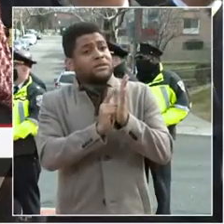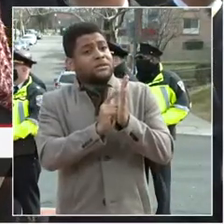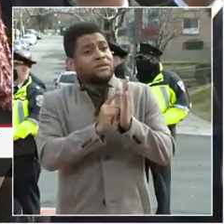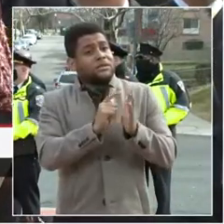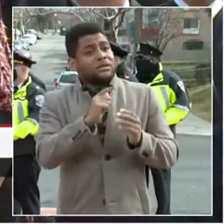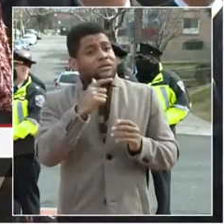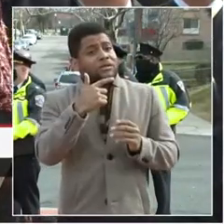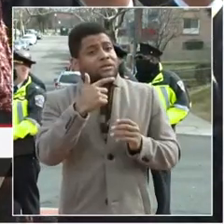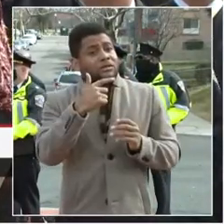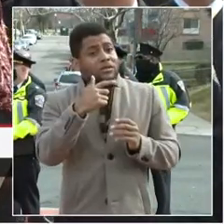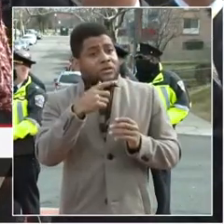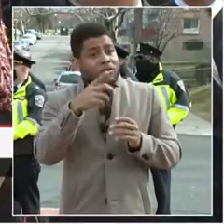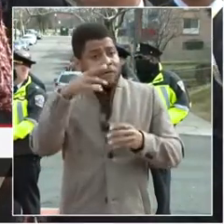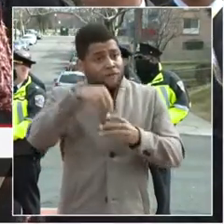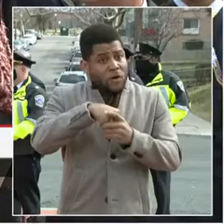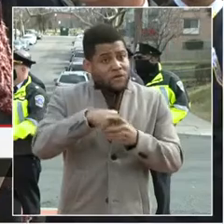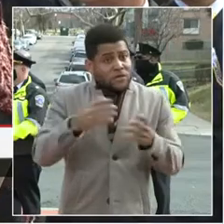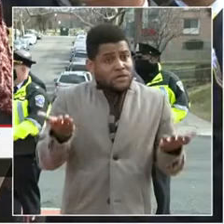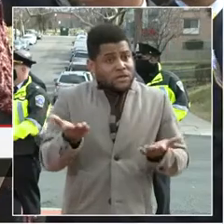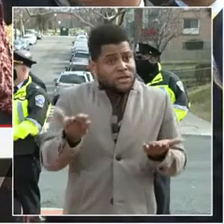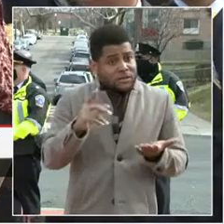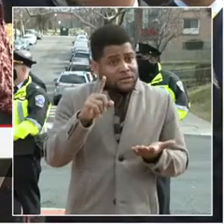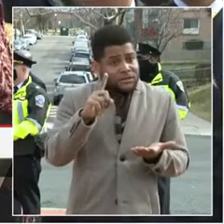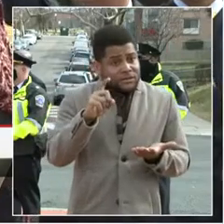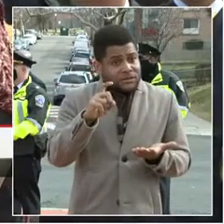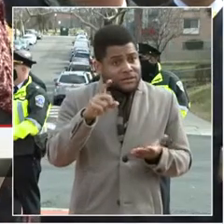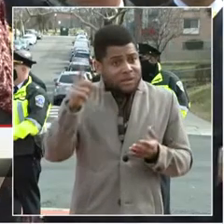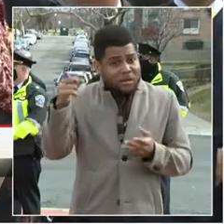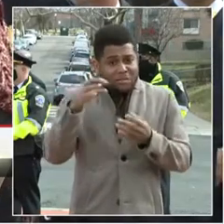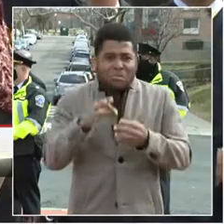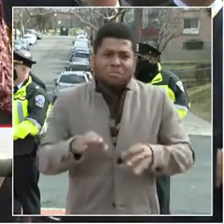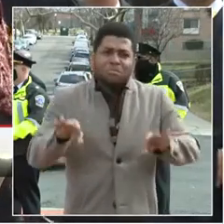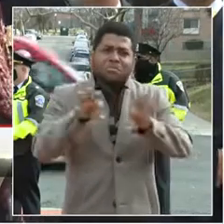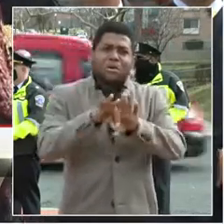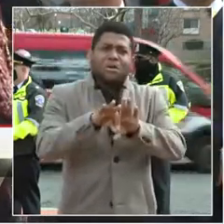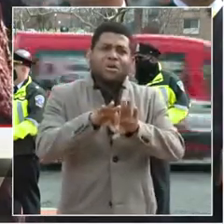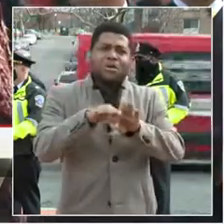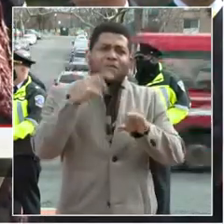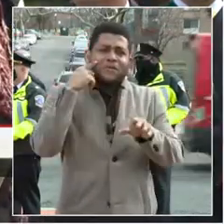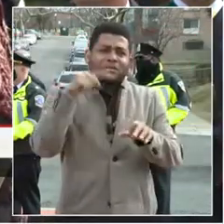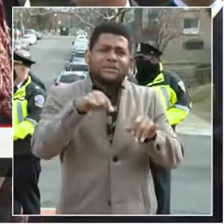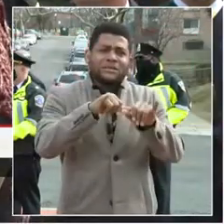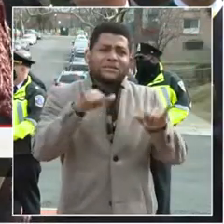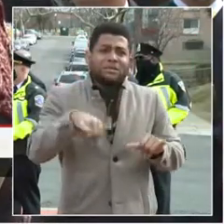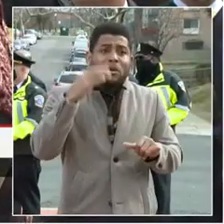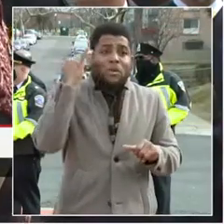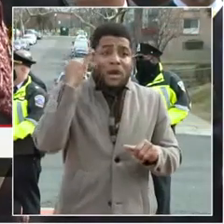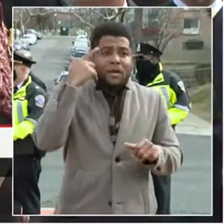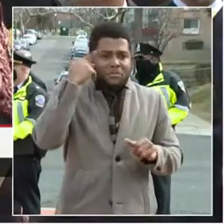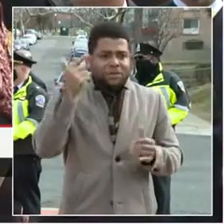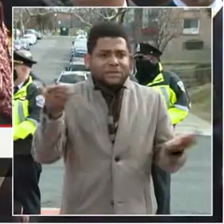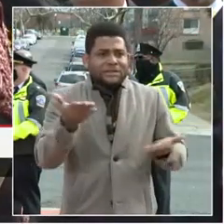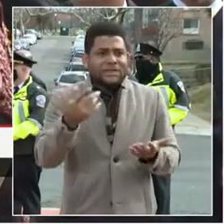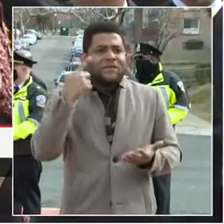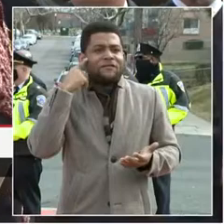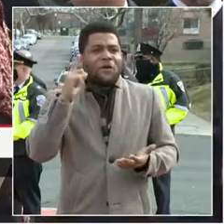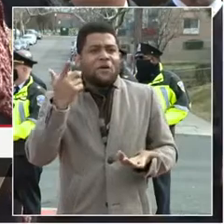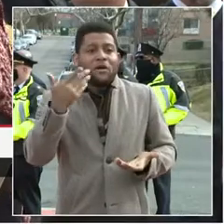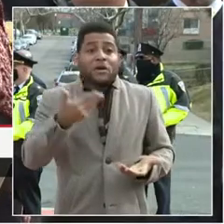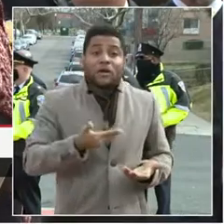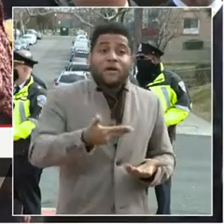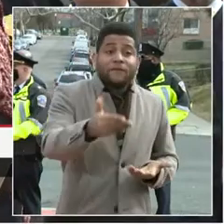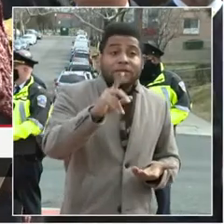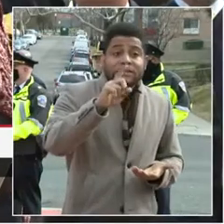important part of this ecosystem? Absolutely. Why isn't he here? You have to ask him. Was he invited? I'll have to check on that. Okay.